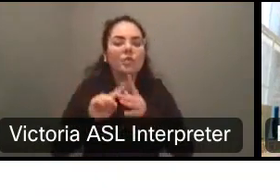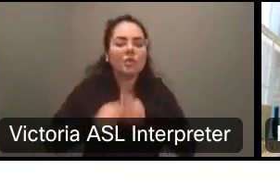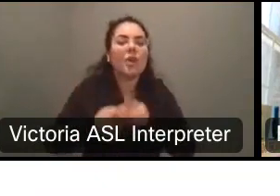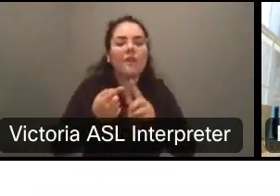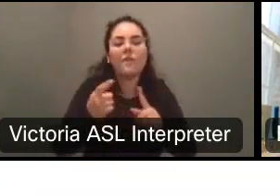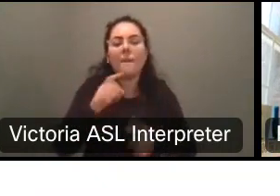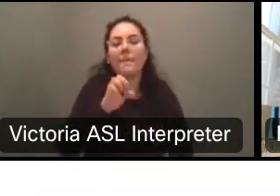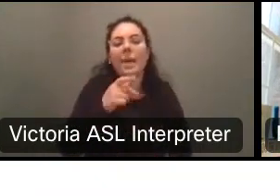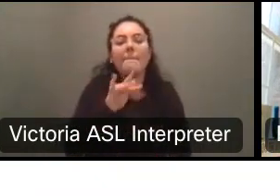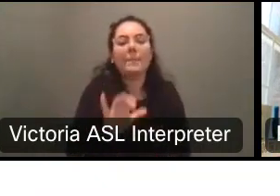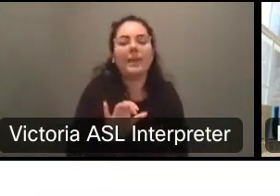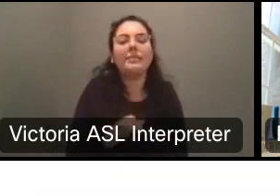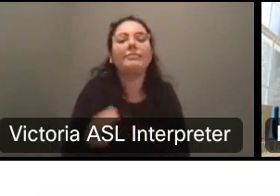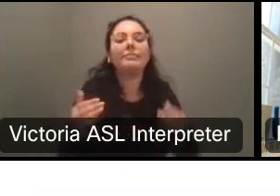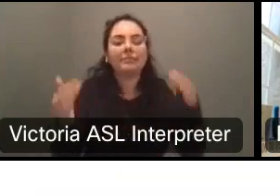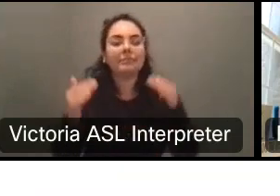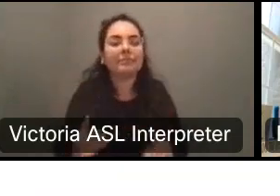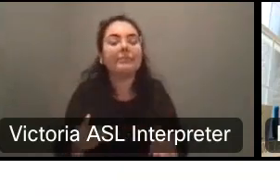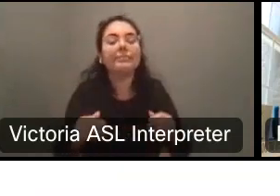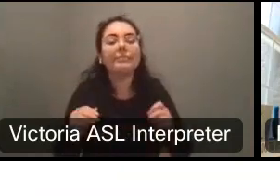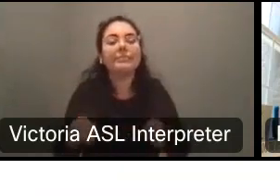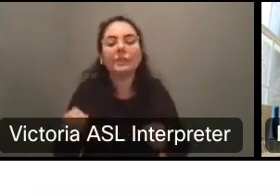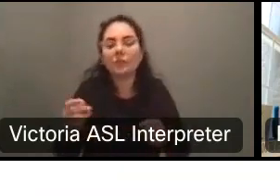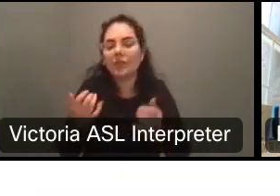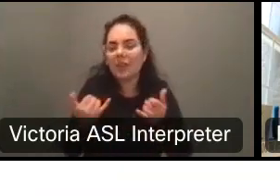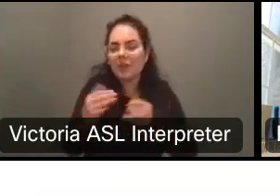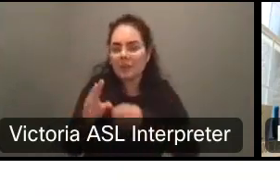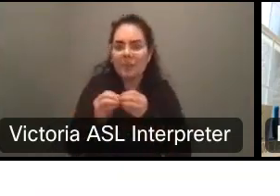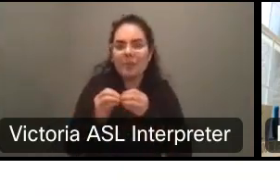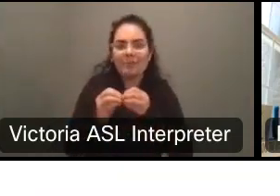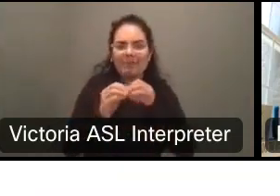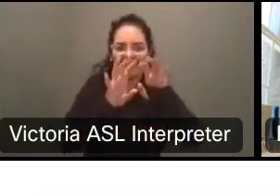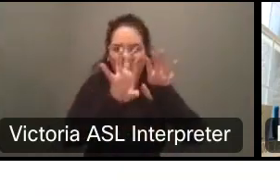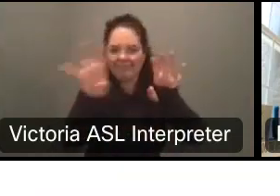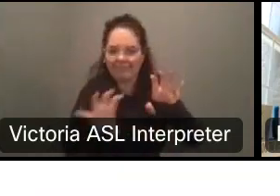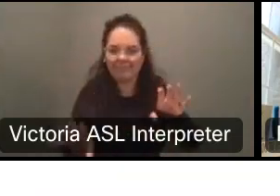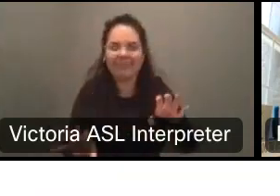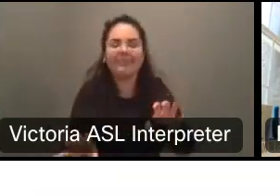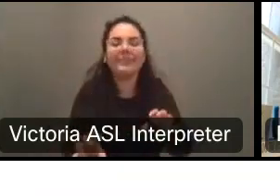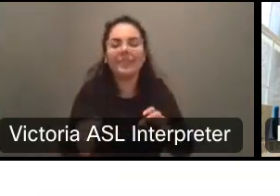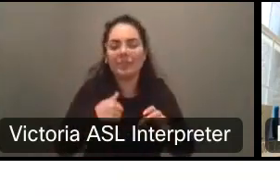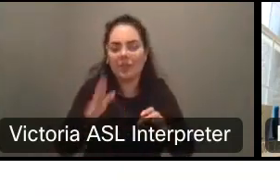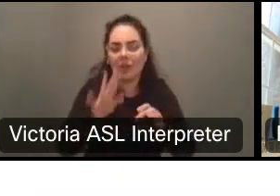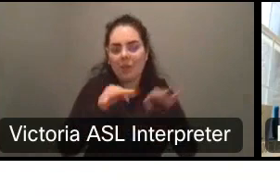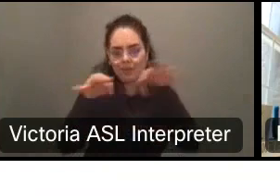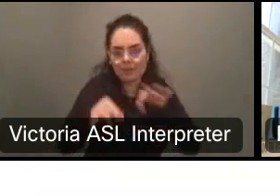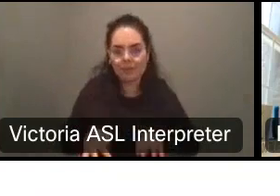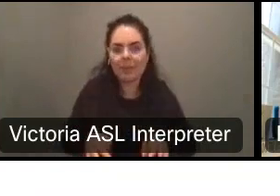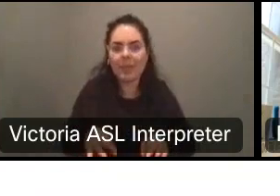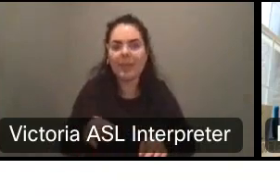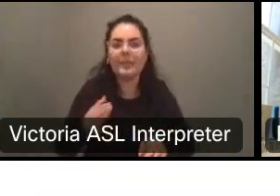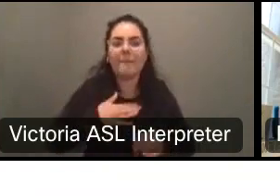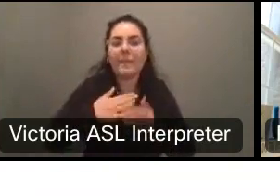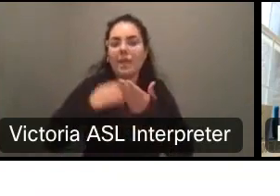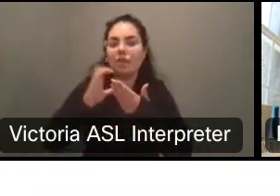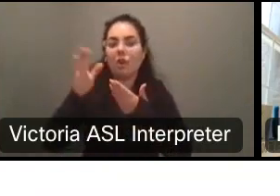to the next slide. Great. Yep. So this is a little busier slide than usual, and I'm going to jump into some of the details of our MyChart activation